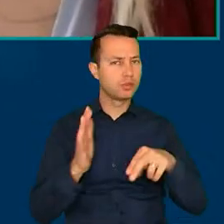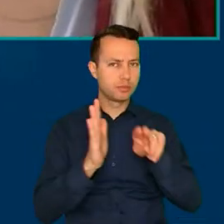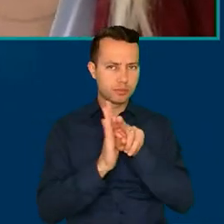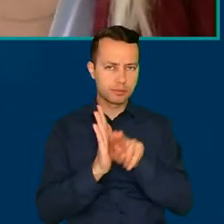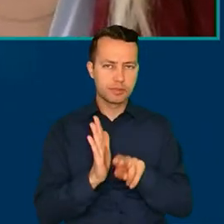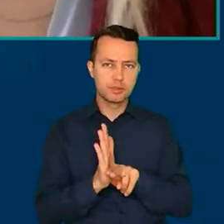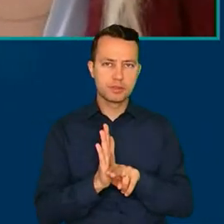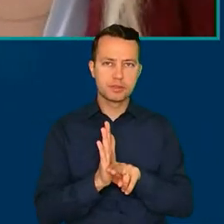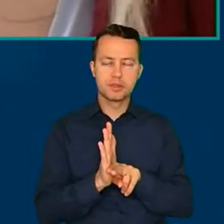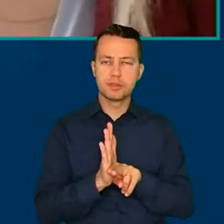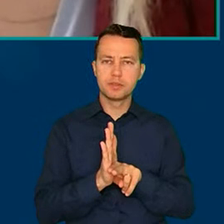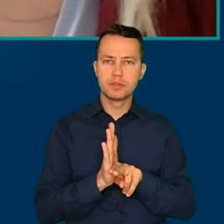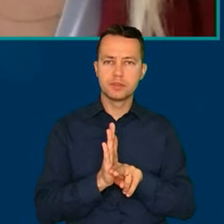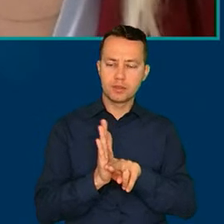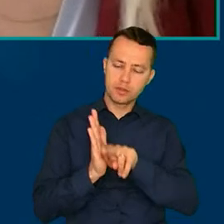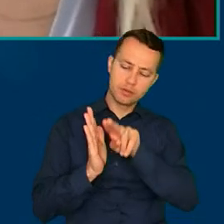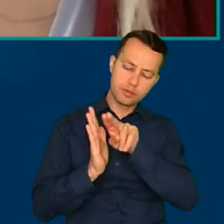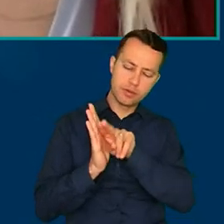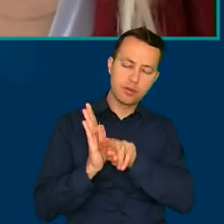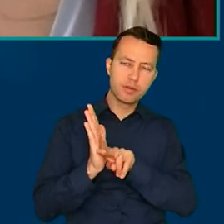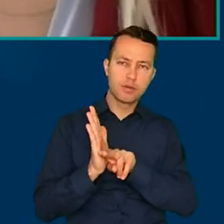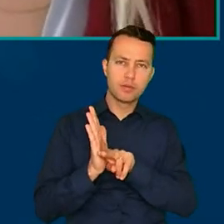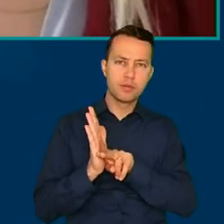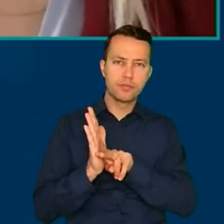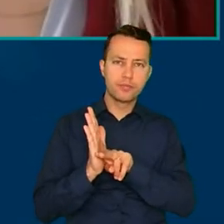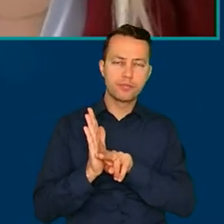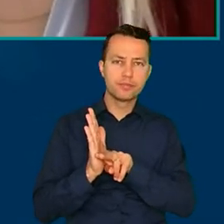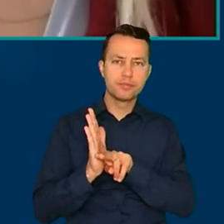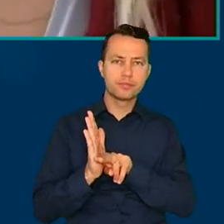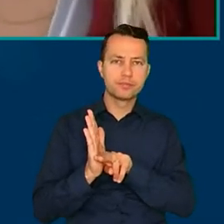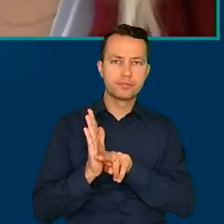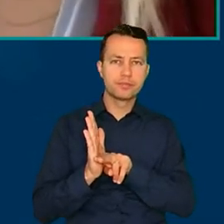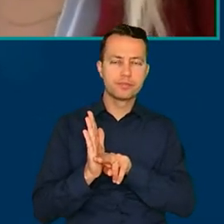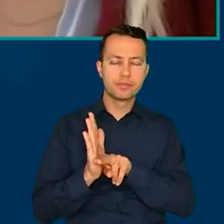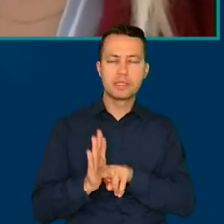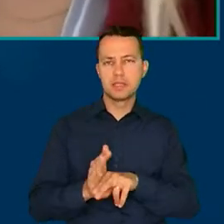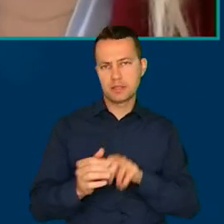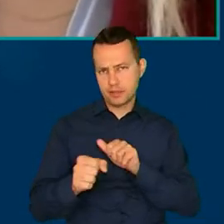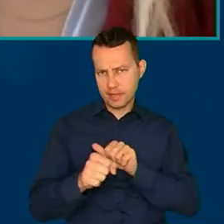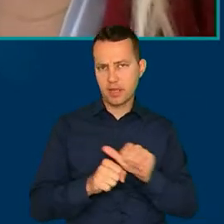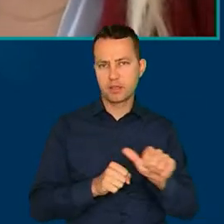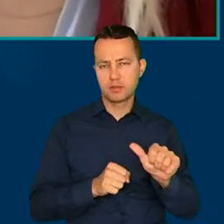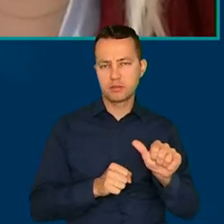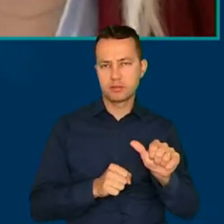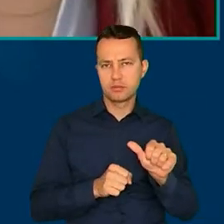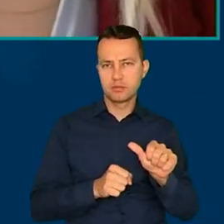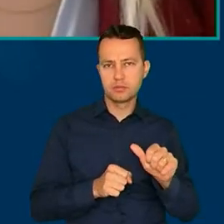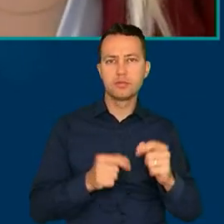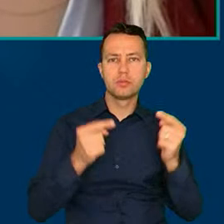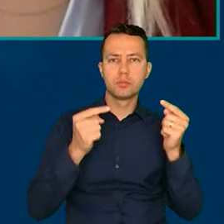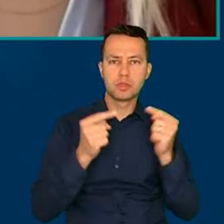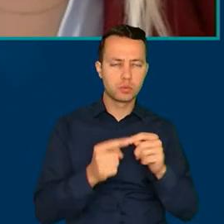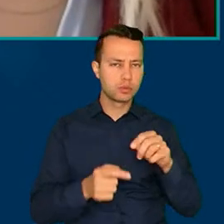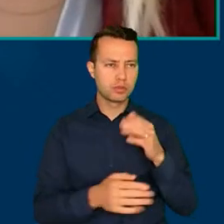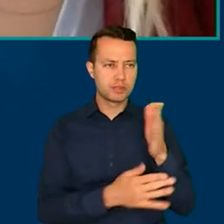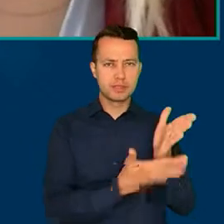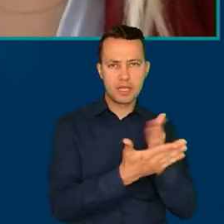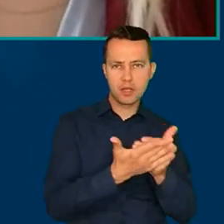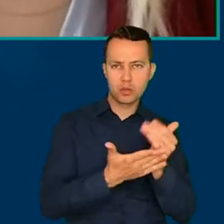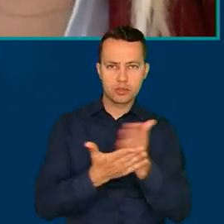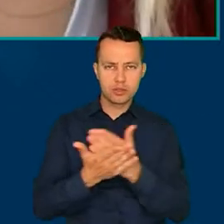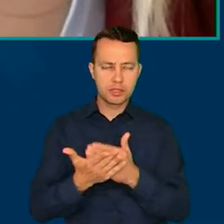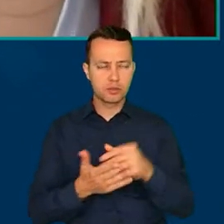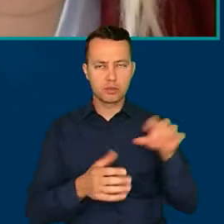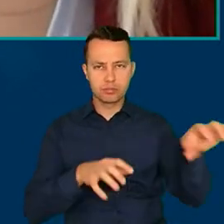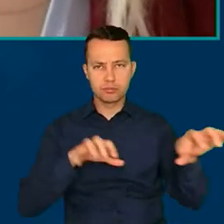specific for specific industries or risk areas. And I think the financial sector is one very relevant one, as it's the